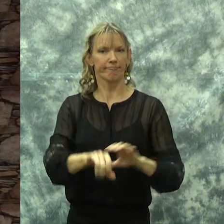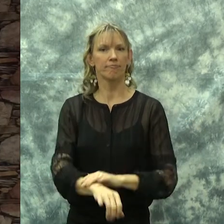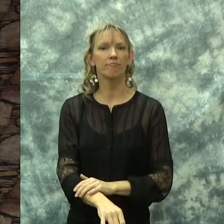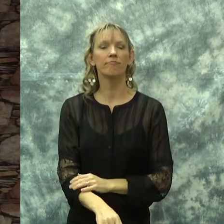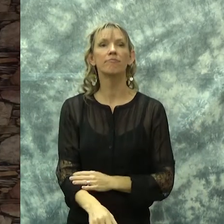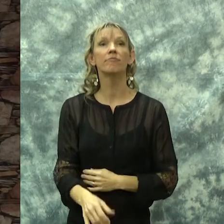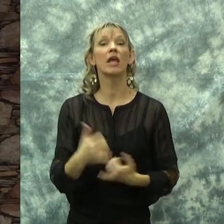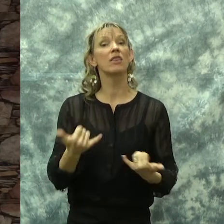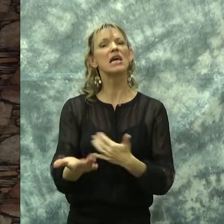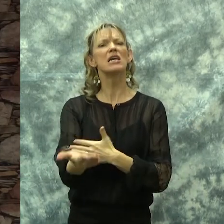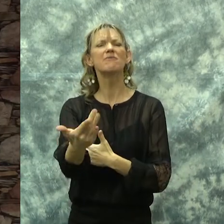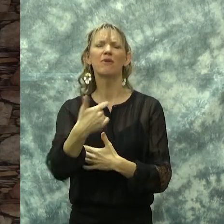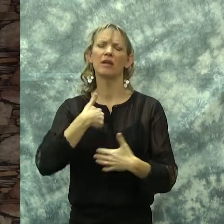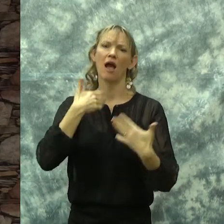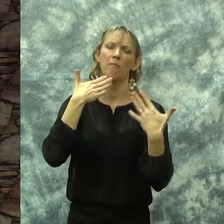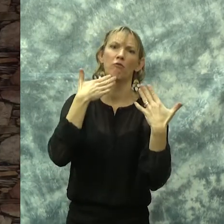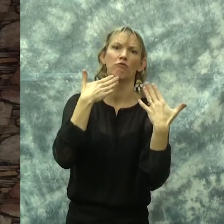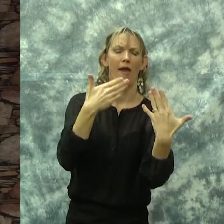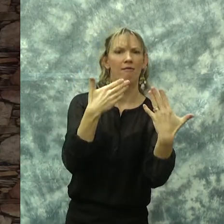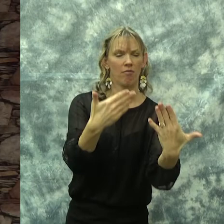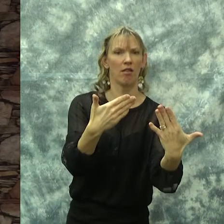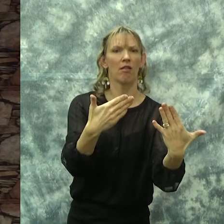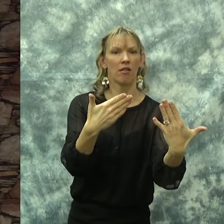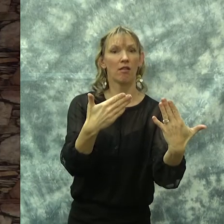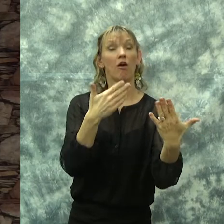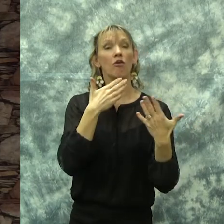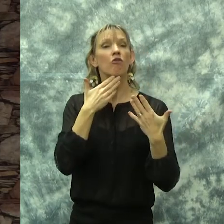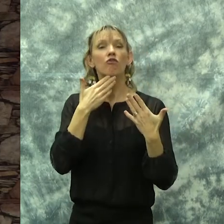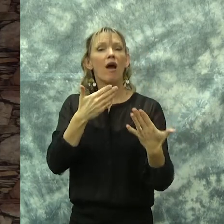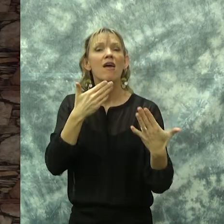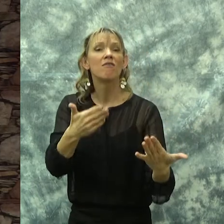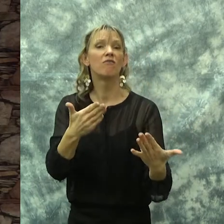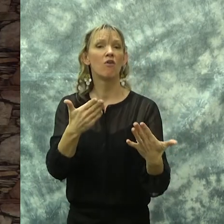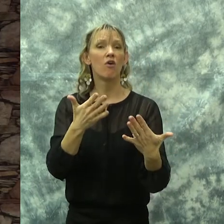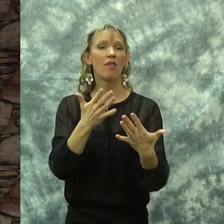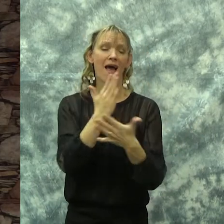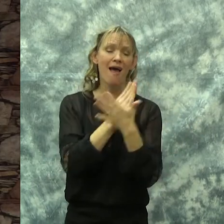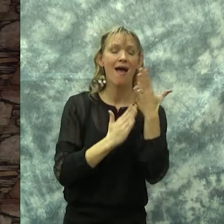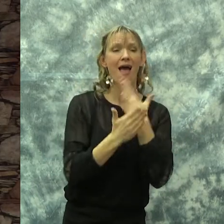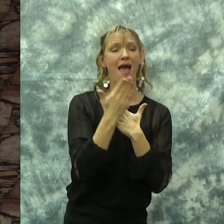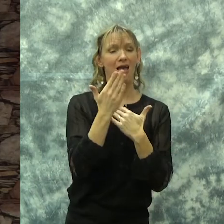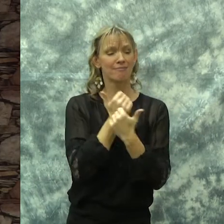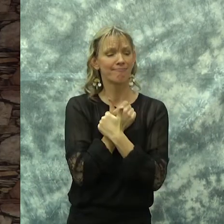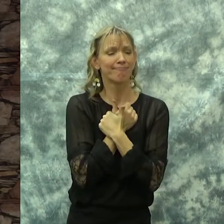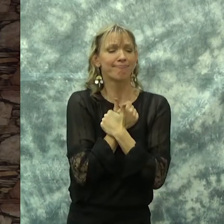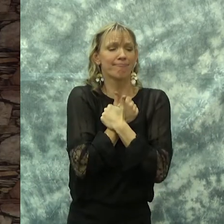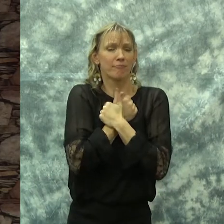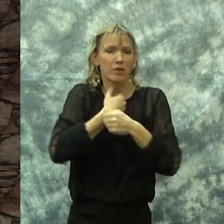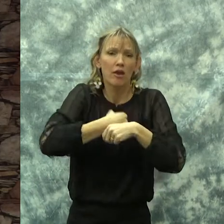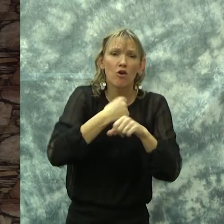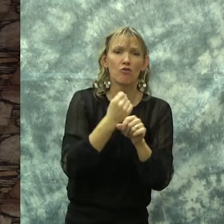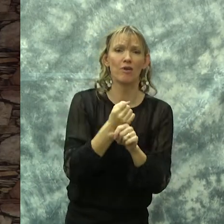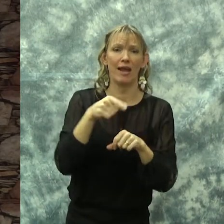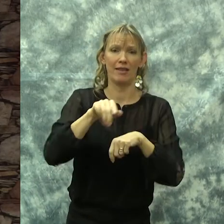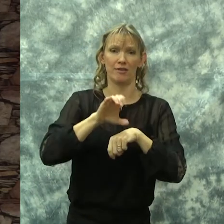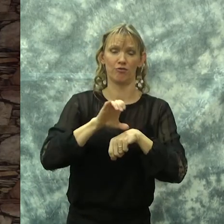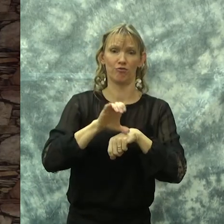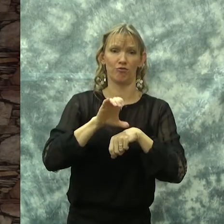And so this morning I am so grateful for the loving hands that create Mile High